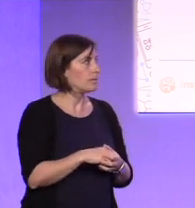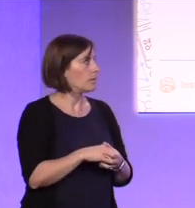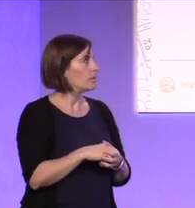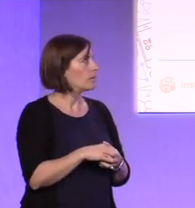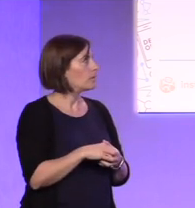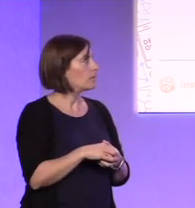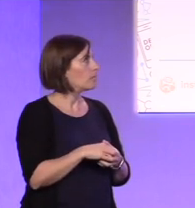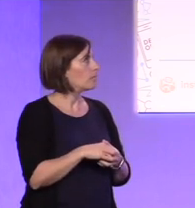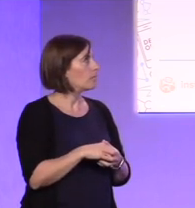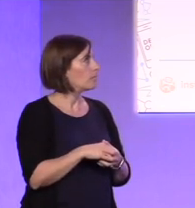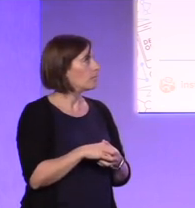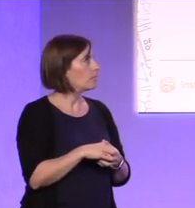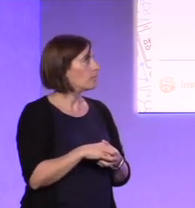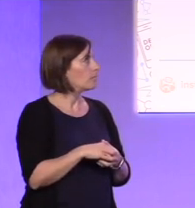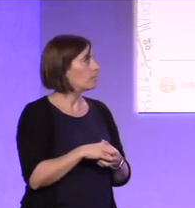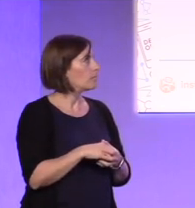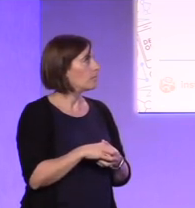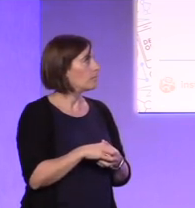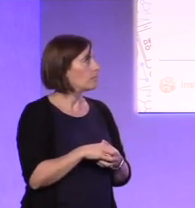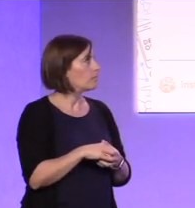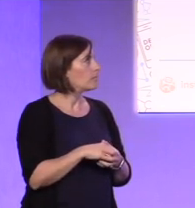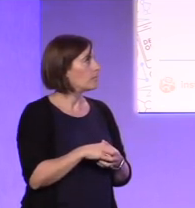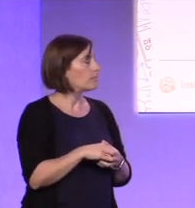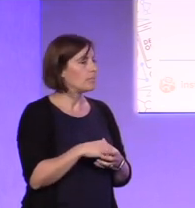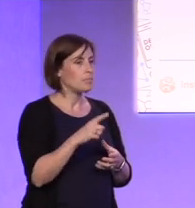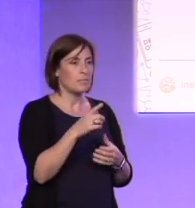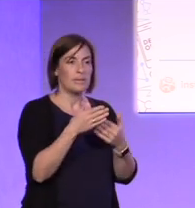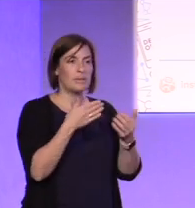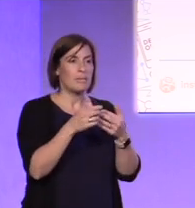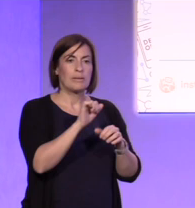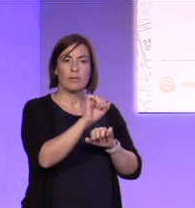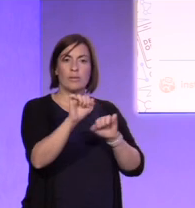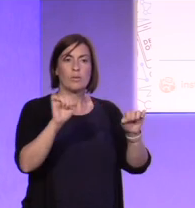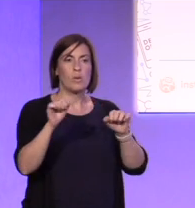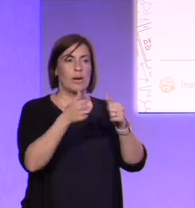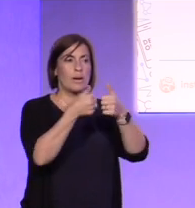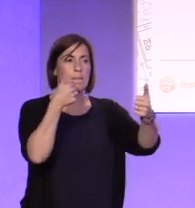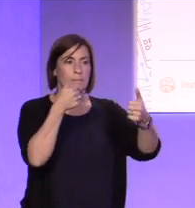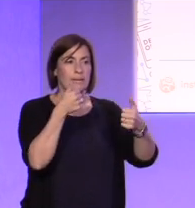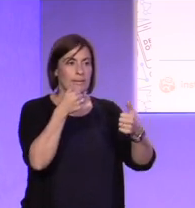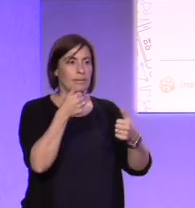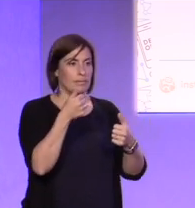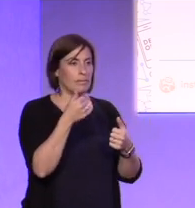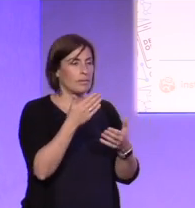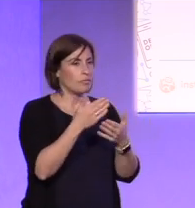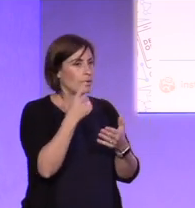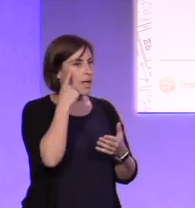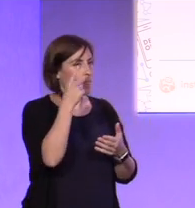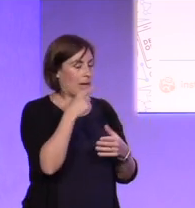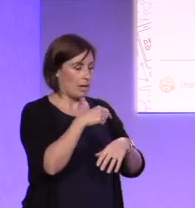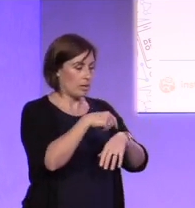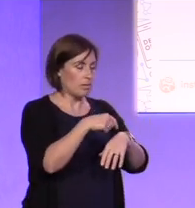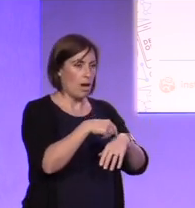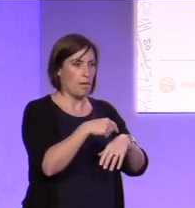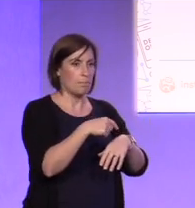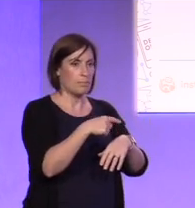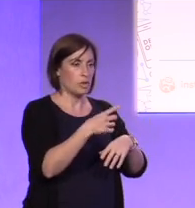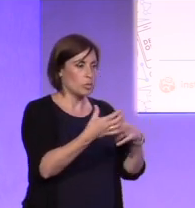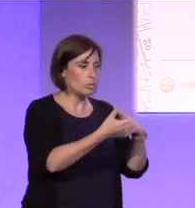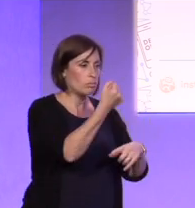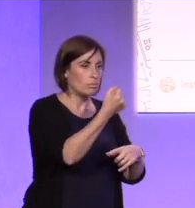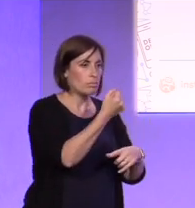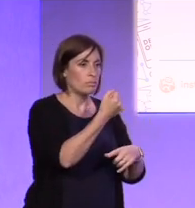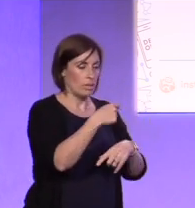in. It's this: how long is something going to take? People care about time to market. They care about time to impact. Time is an investment-based